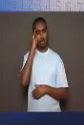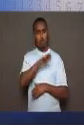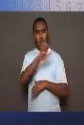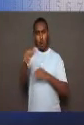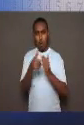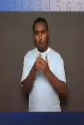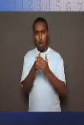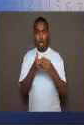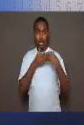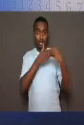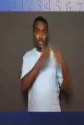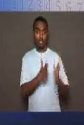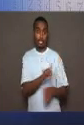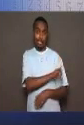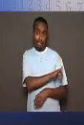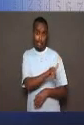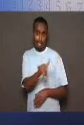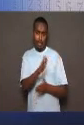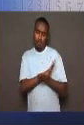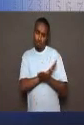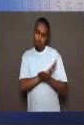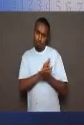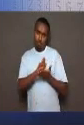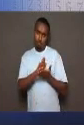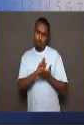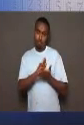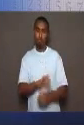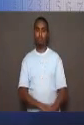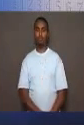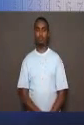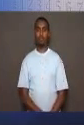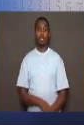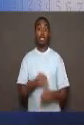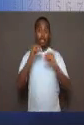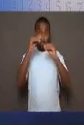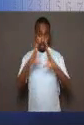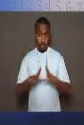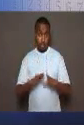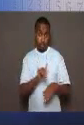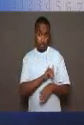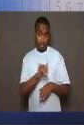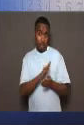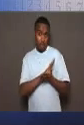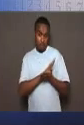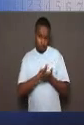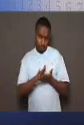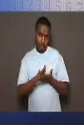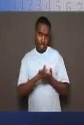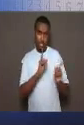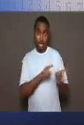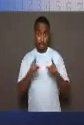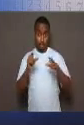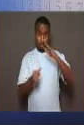all leaders need the same qualities. Does teacher need the same qualities as